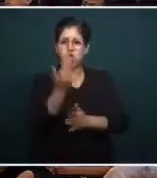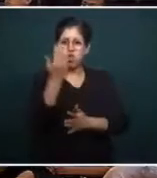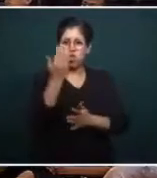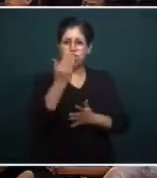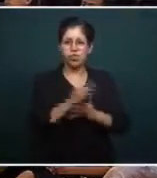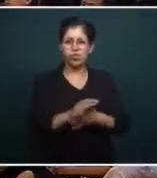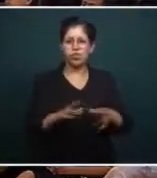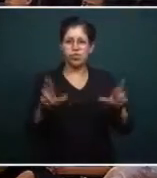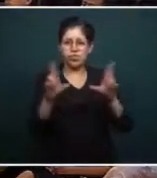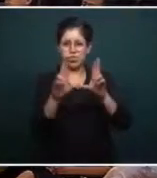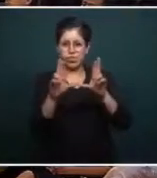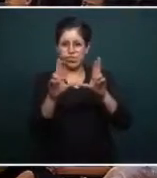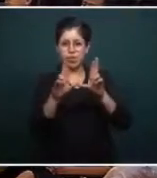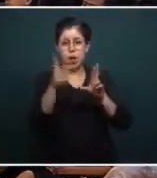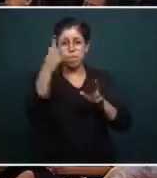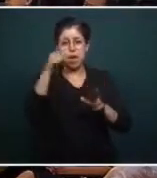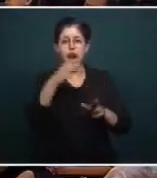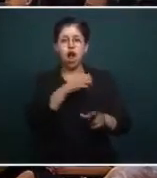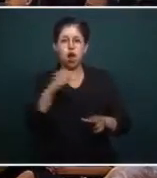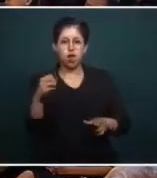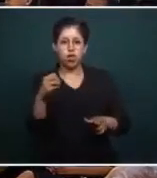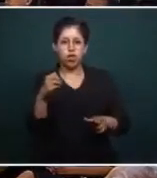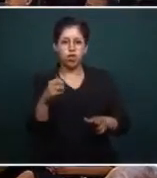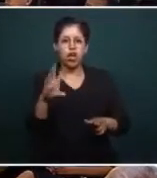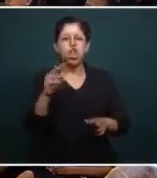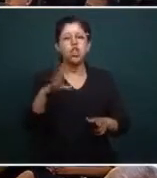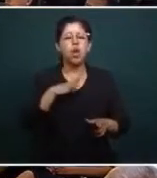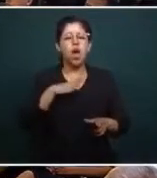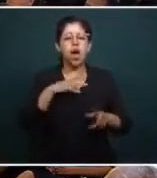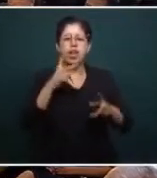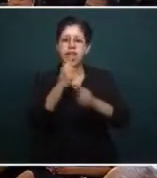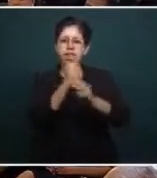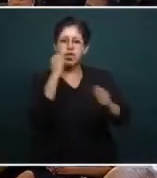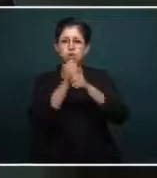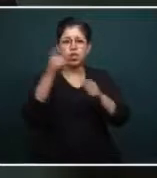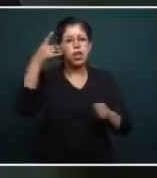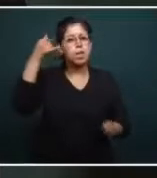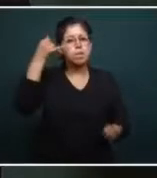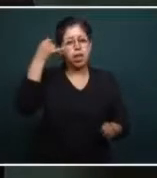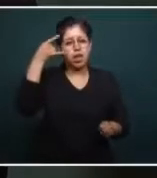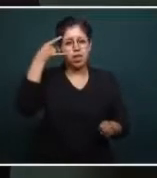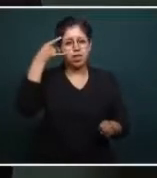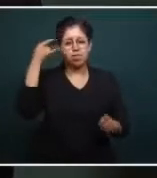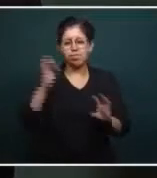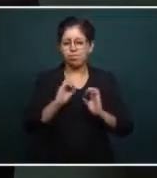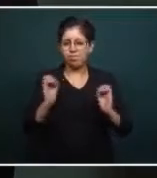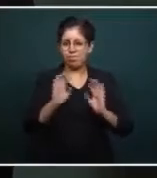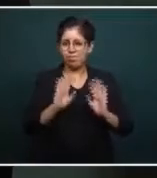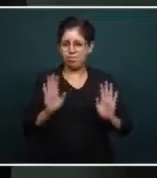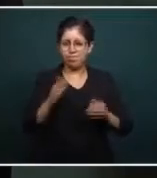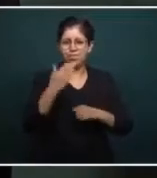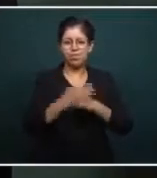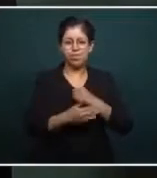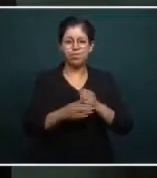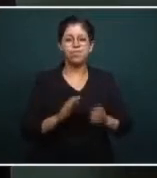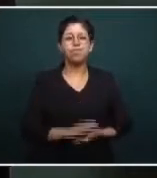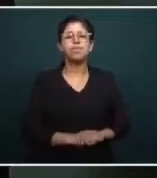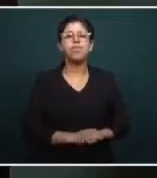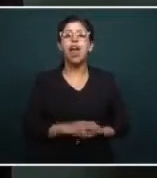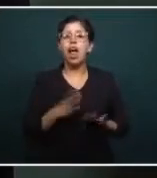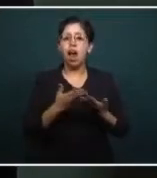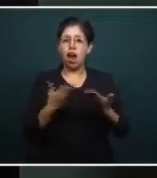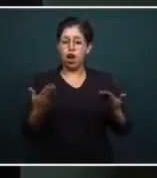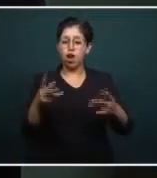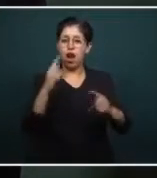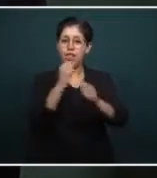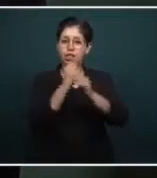and they have coordinations to help the public transportation